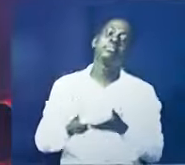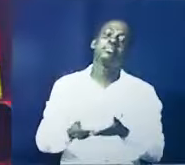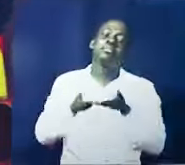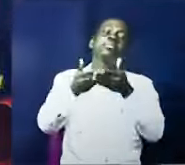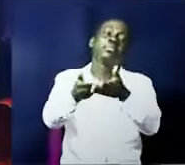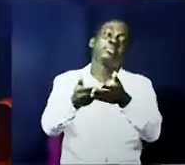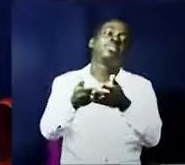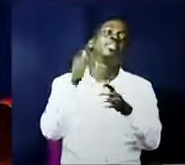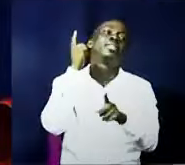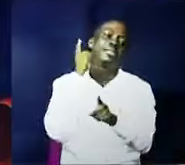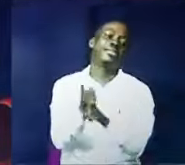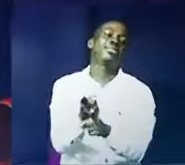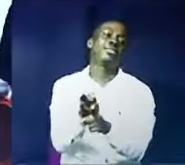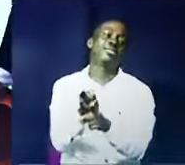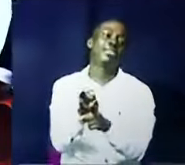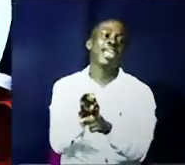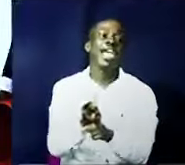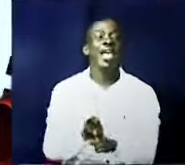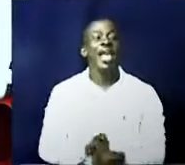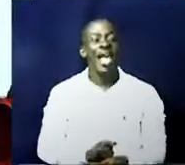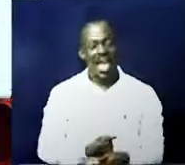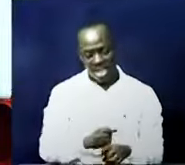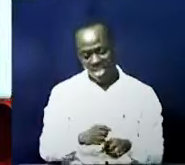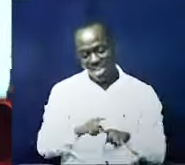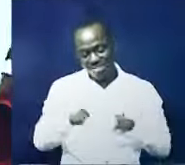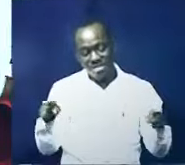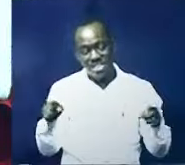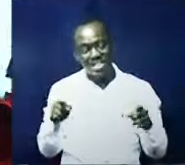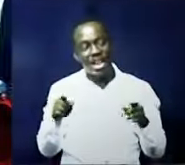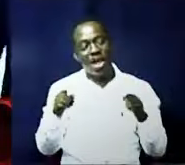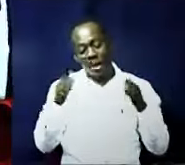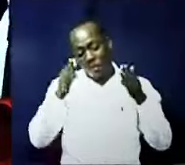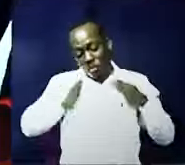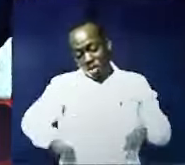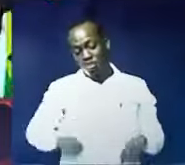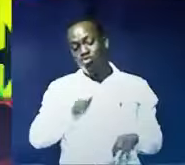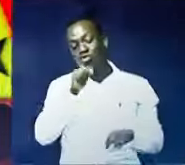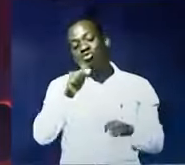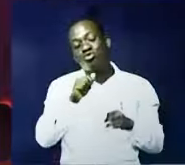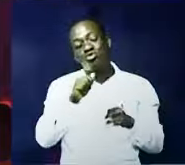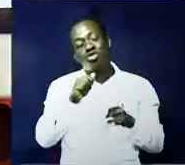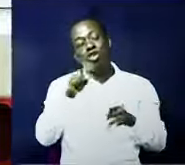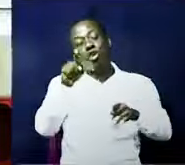introduction. But the body will not be long. The conclusion rather will be long.